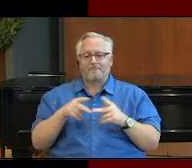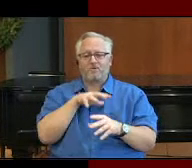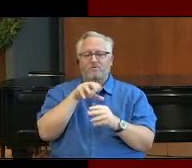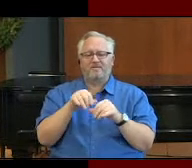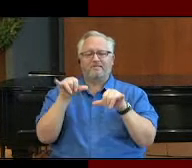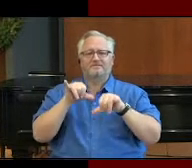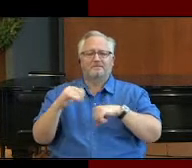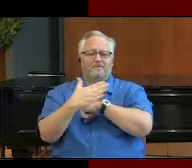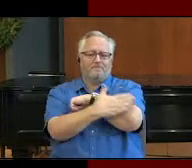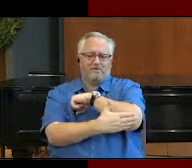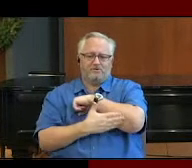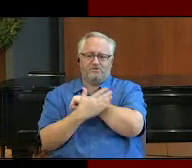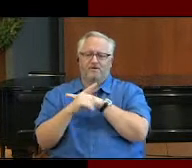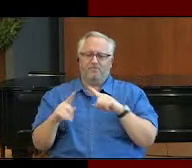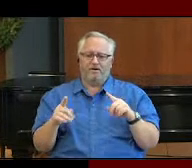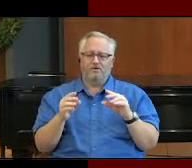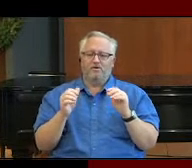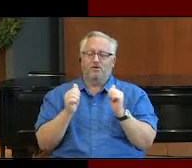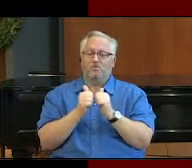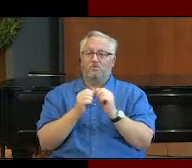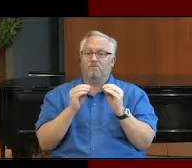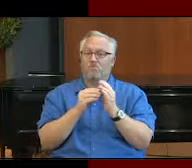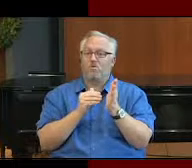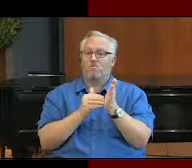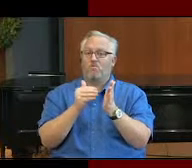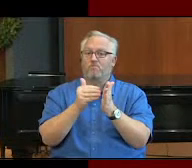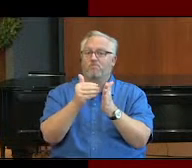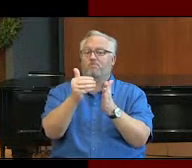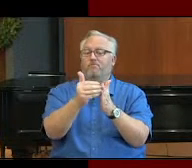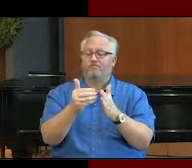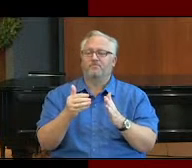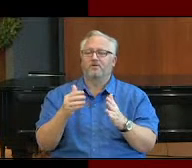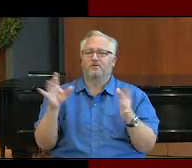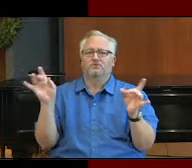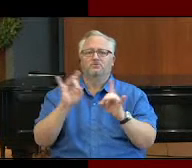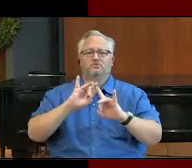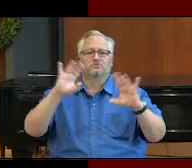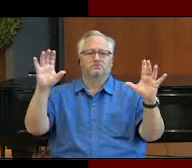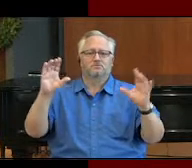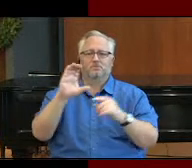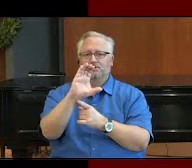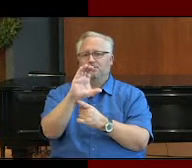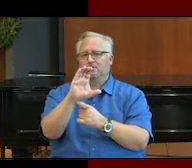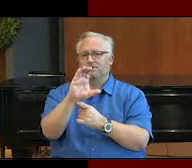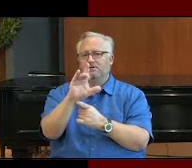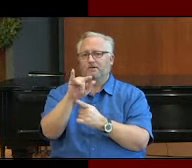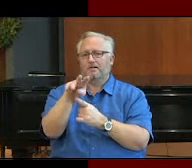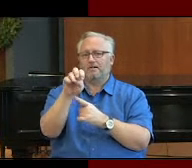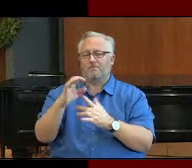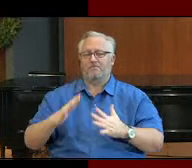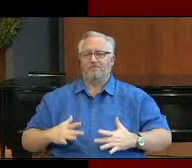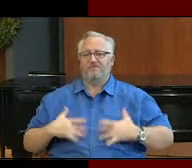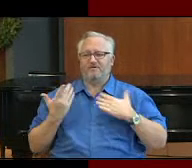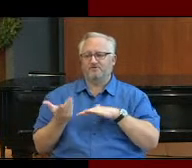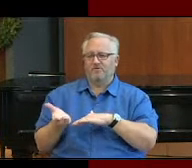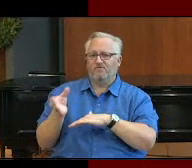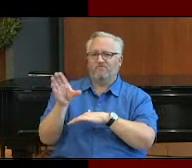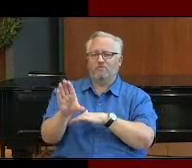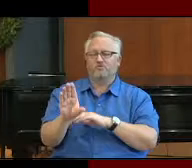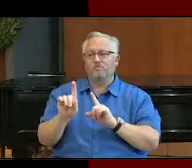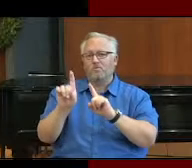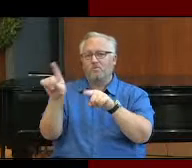home country, but with increasing frequency, these catastrophic climate events cause people to seek refuge in another